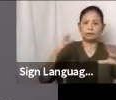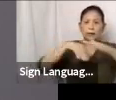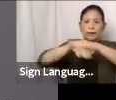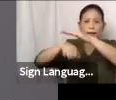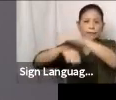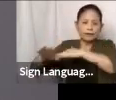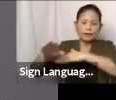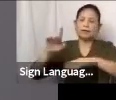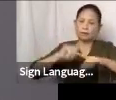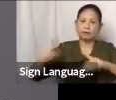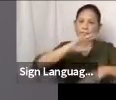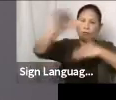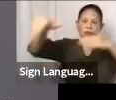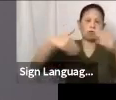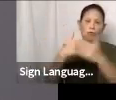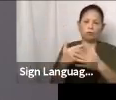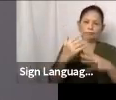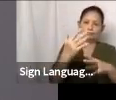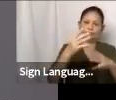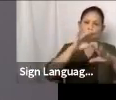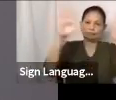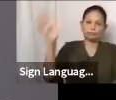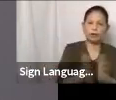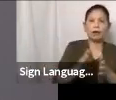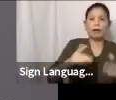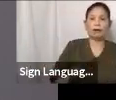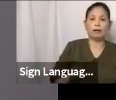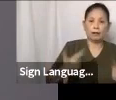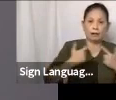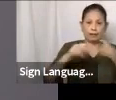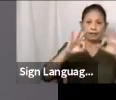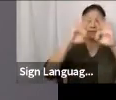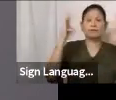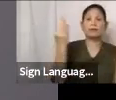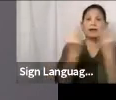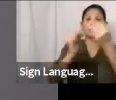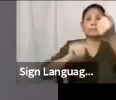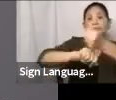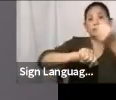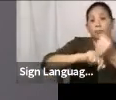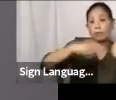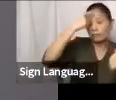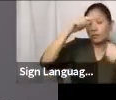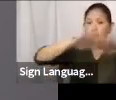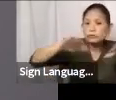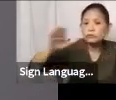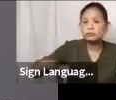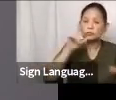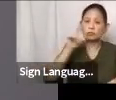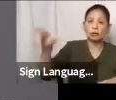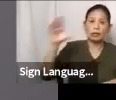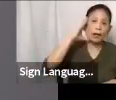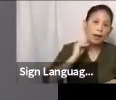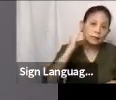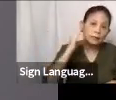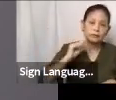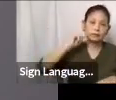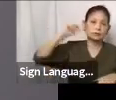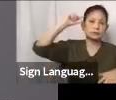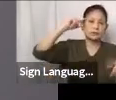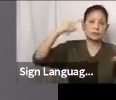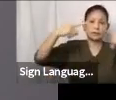of life. Family support is very much needed for the children who experience gender conflict